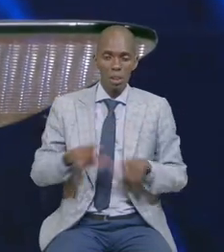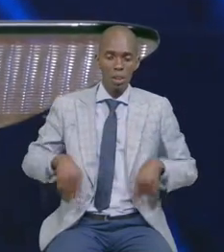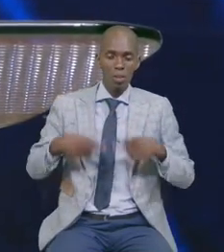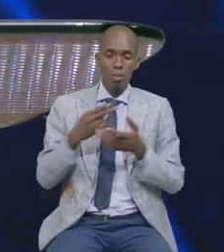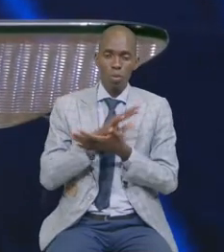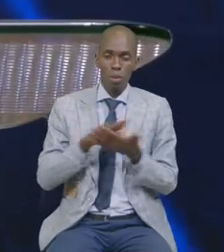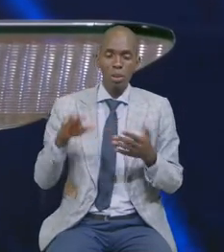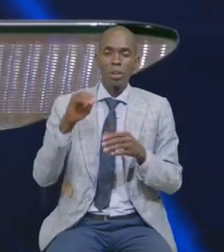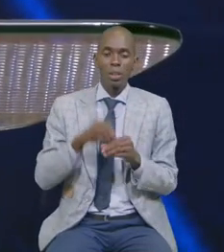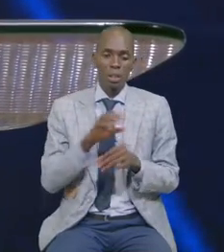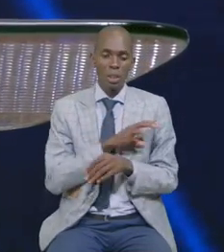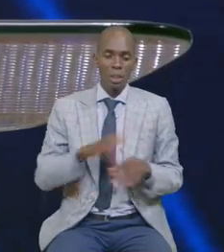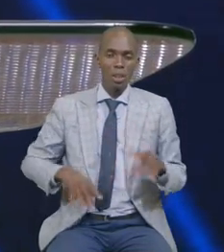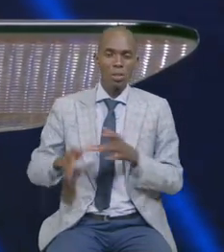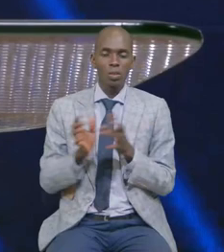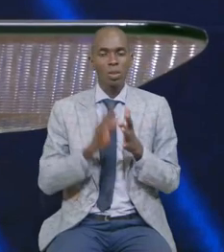persecution